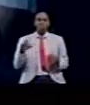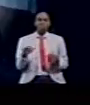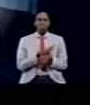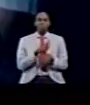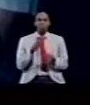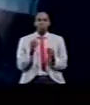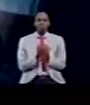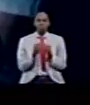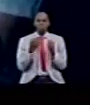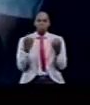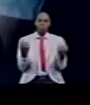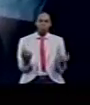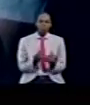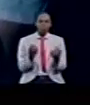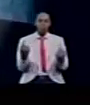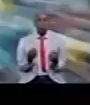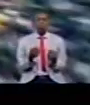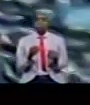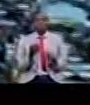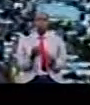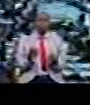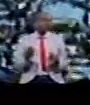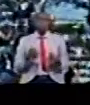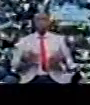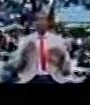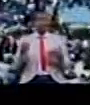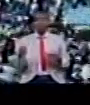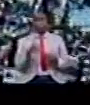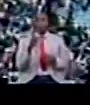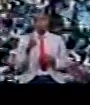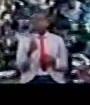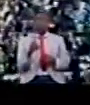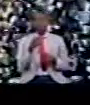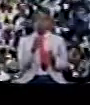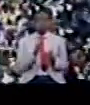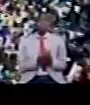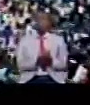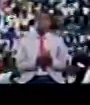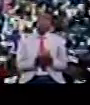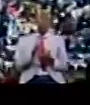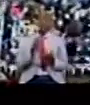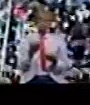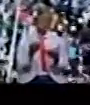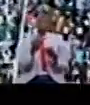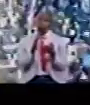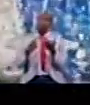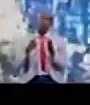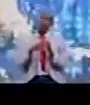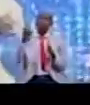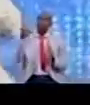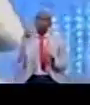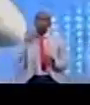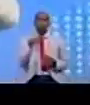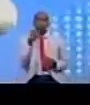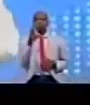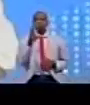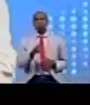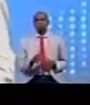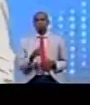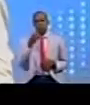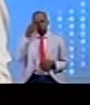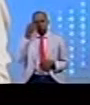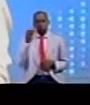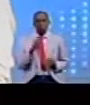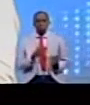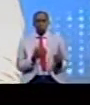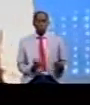mate, to everyone around. Let's talk to God in prayer. My children will not be disgraced. My children will not be disgraced.